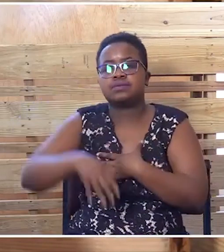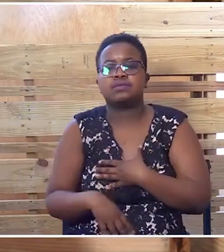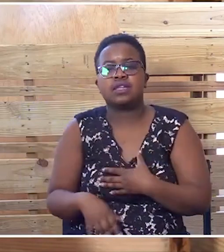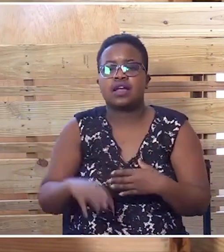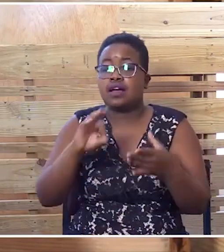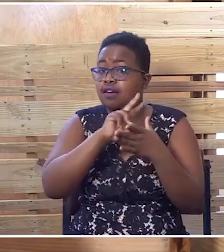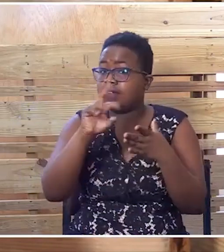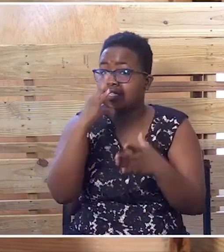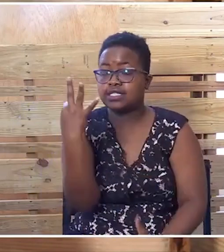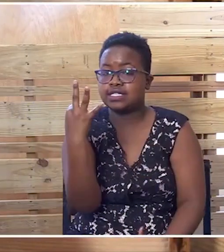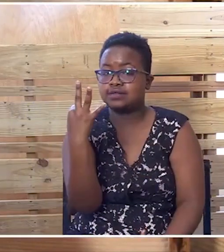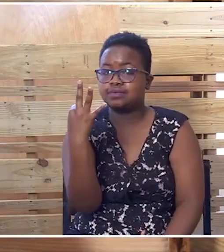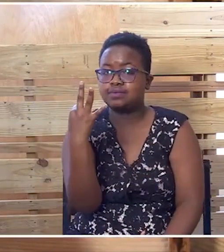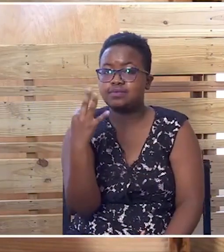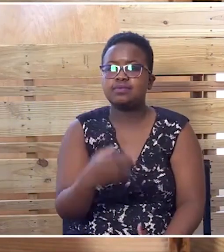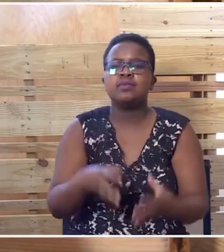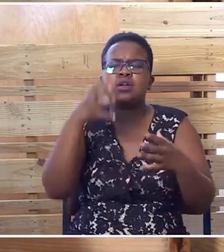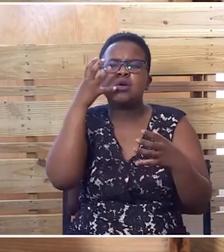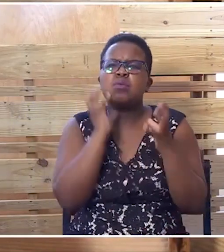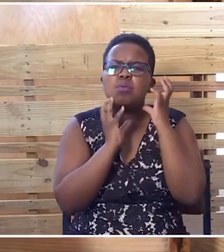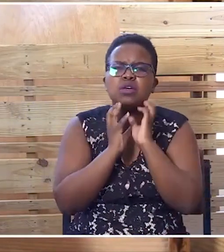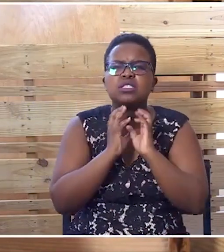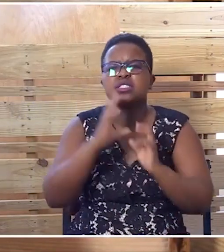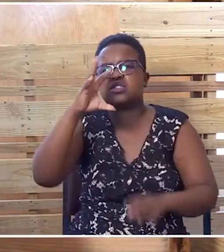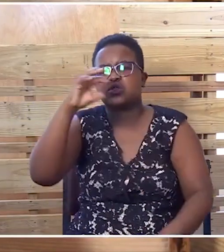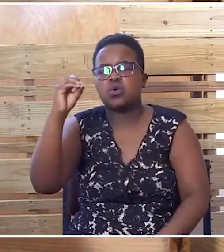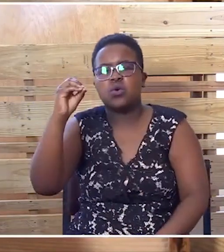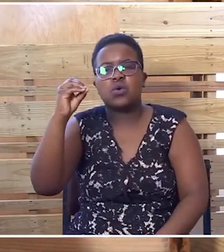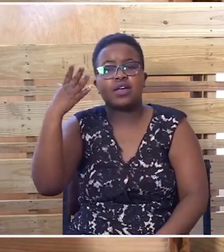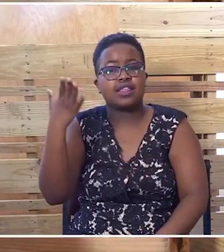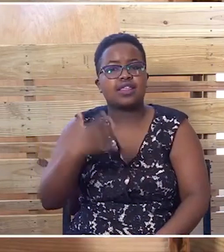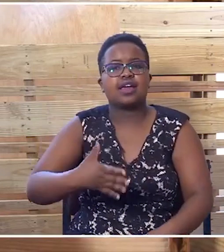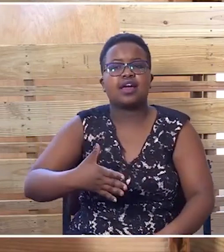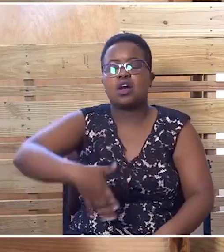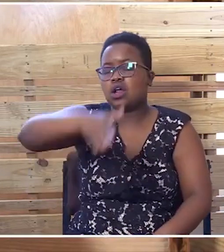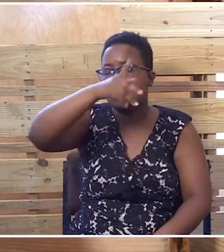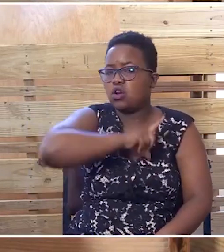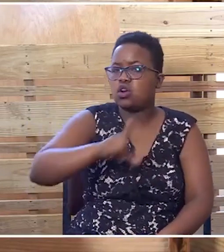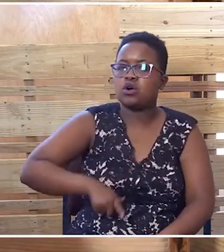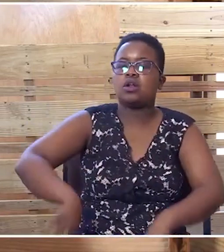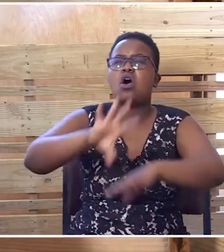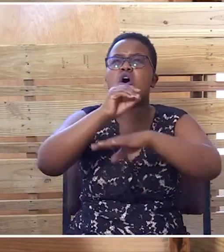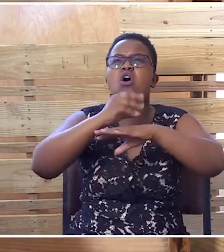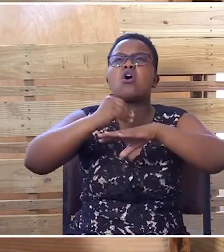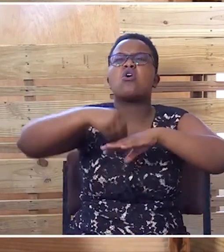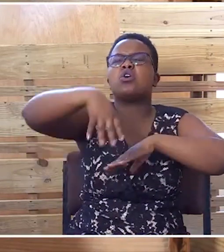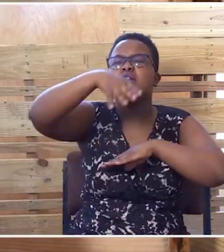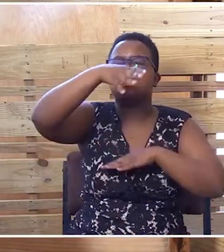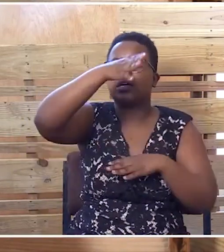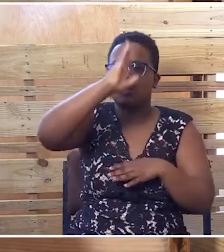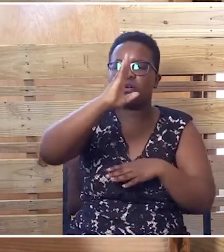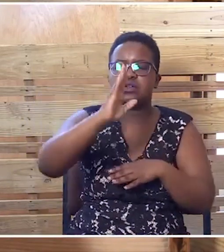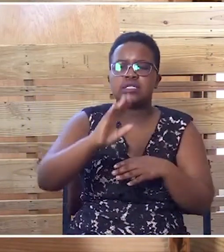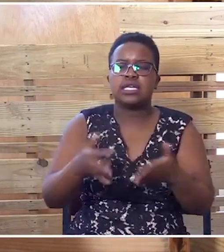3, then Moses went up to God, and the Lord called to him from the mountain and said, this is